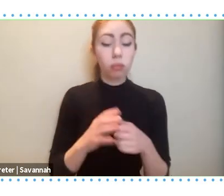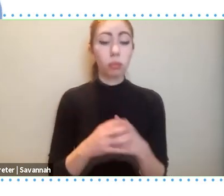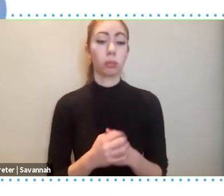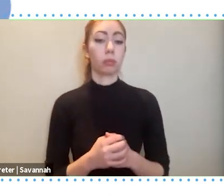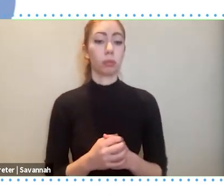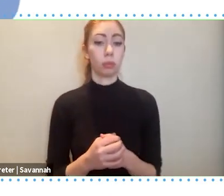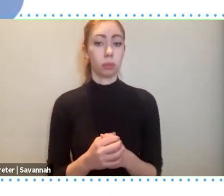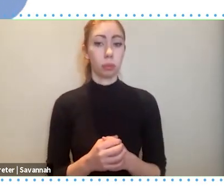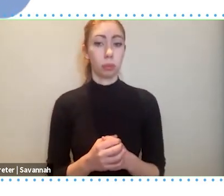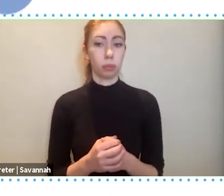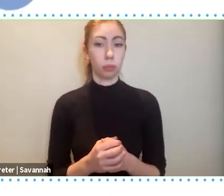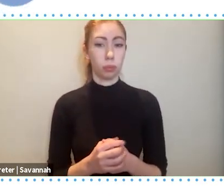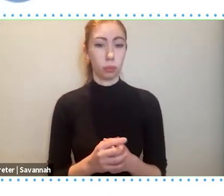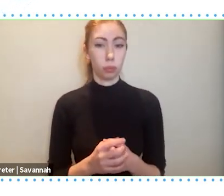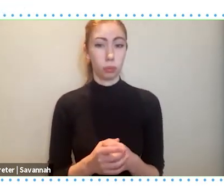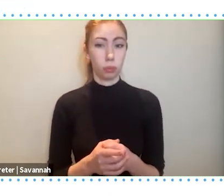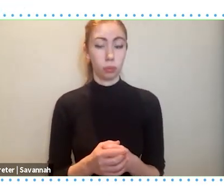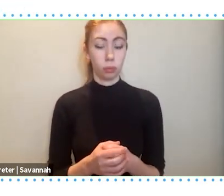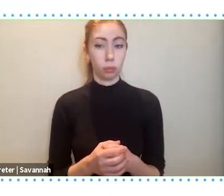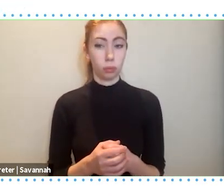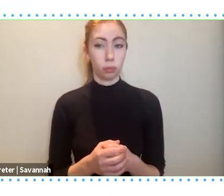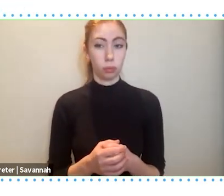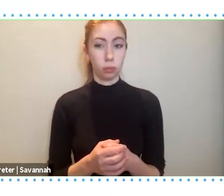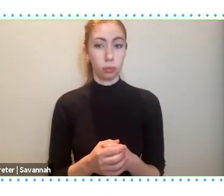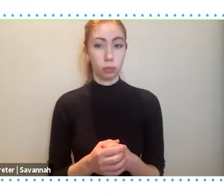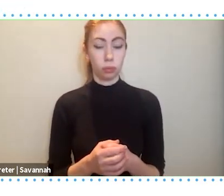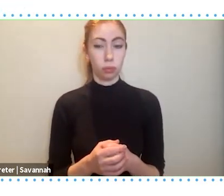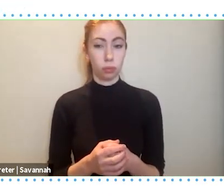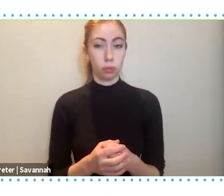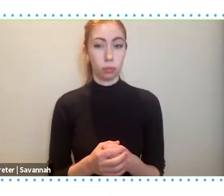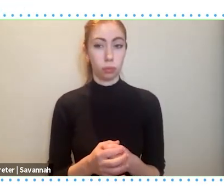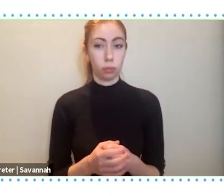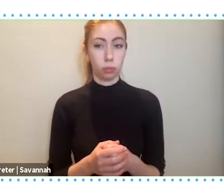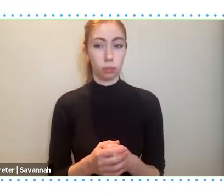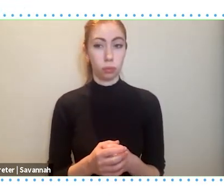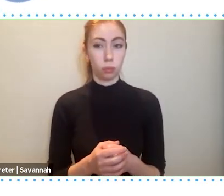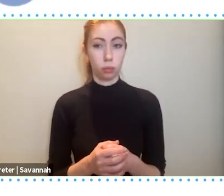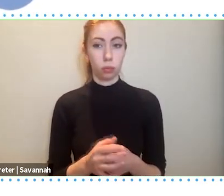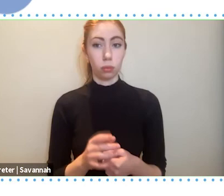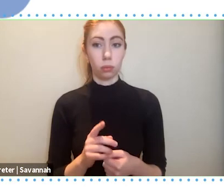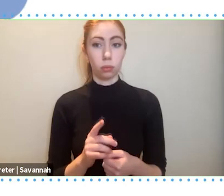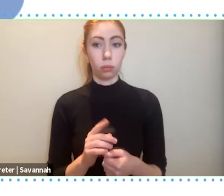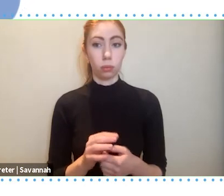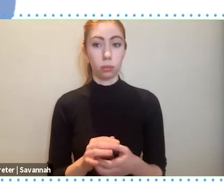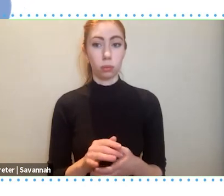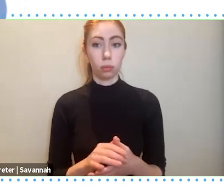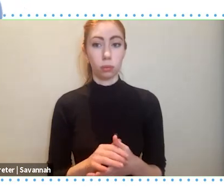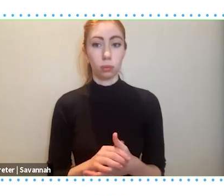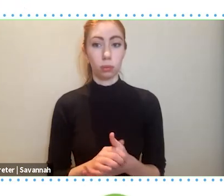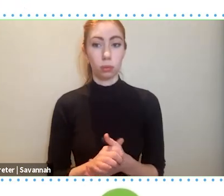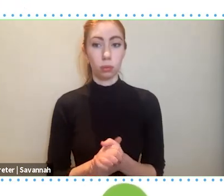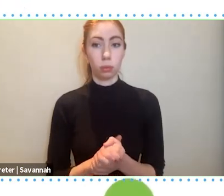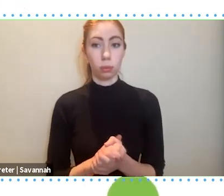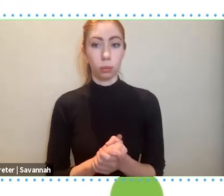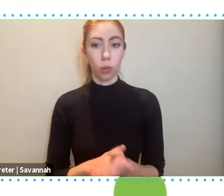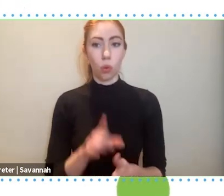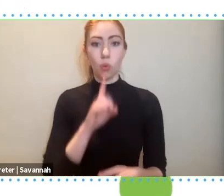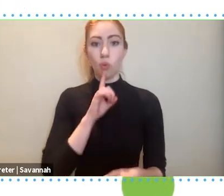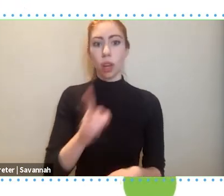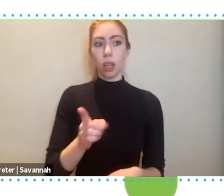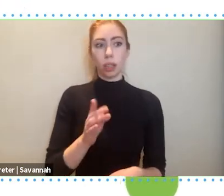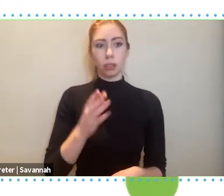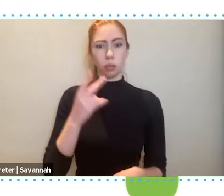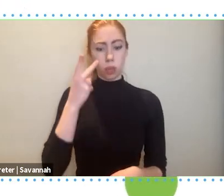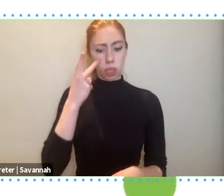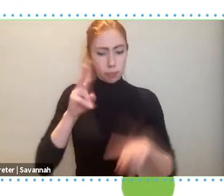left to big picture issues and thinking and strategizing, or if they are actually given specific